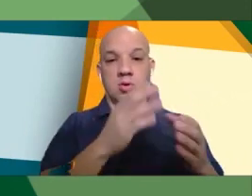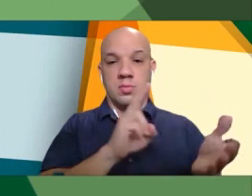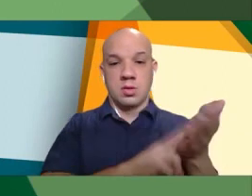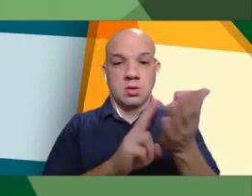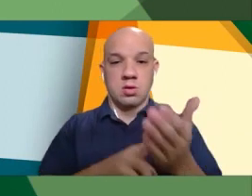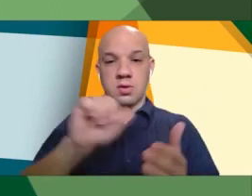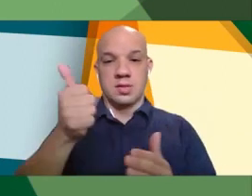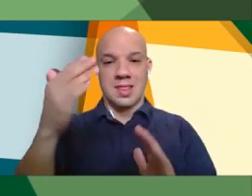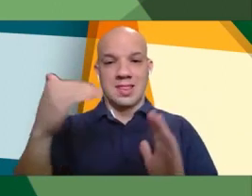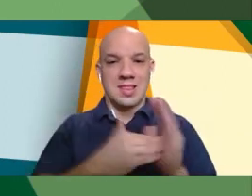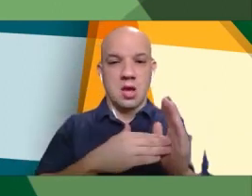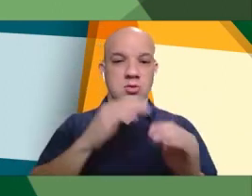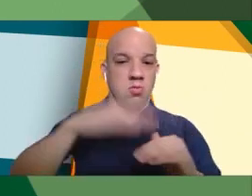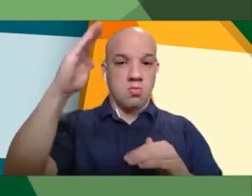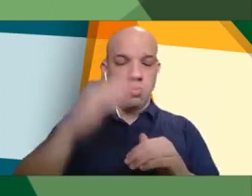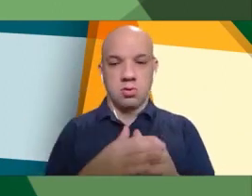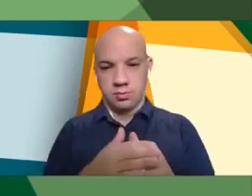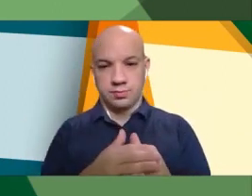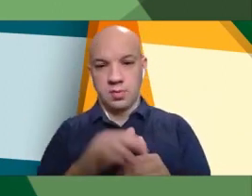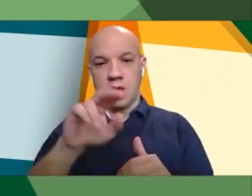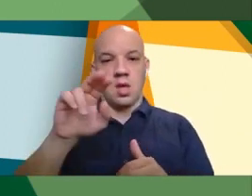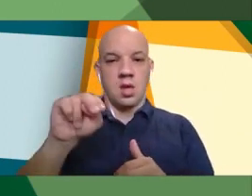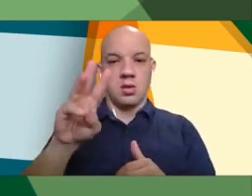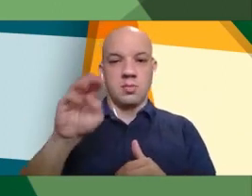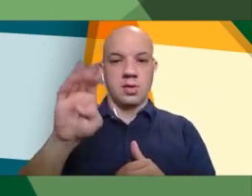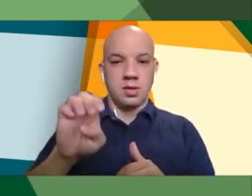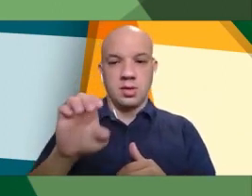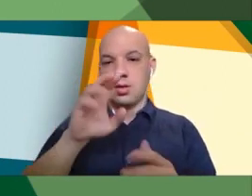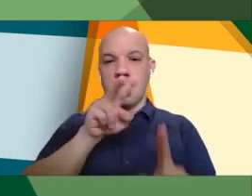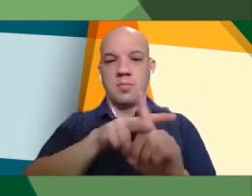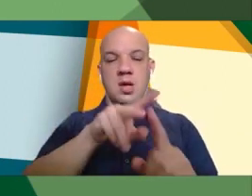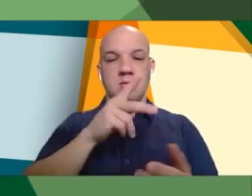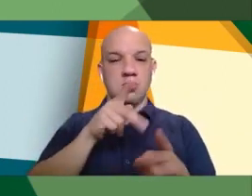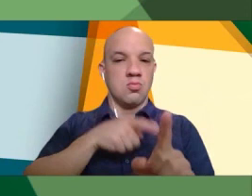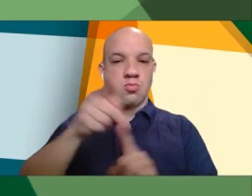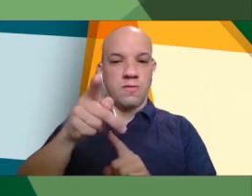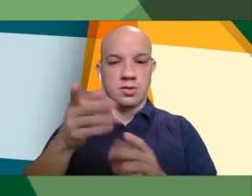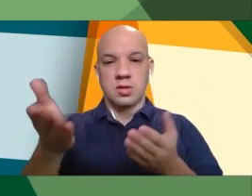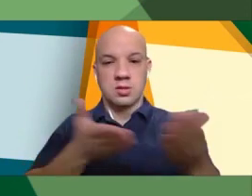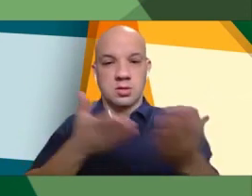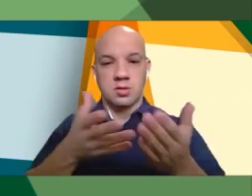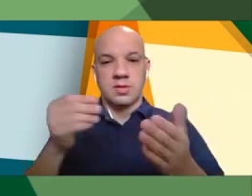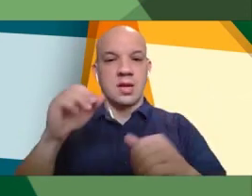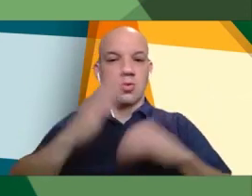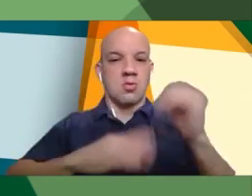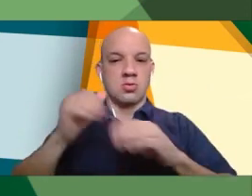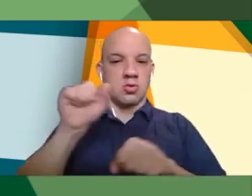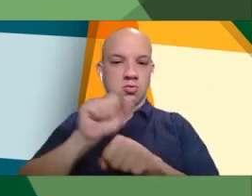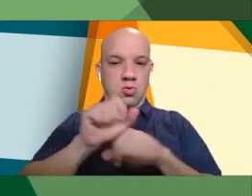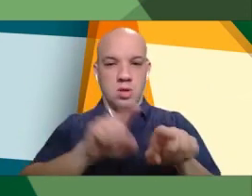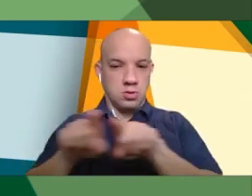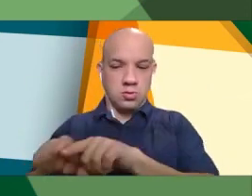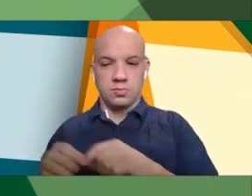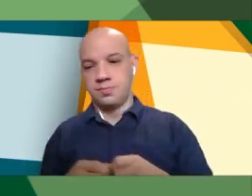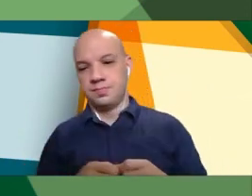or more. MWBE applies to professional services and construction work as well.